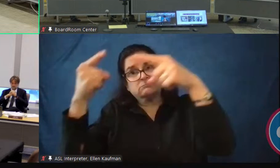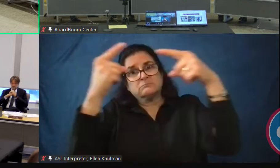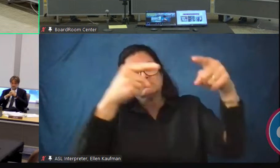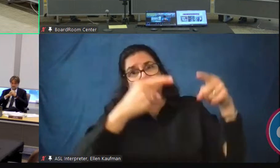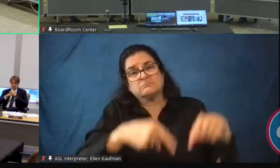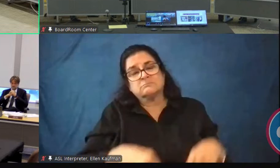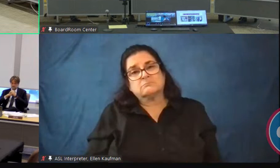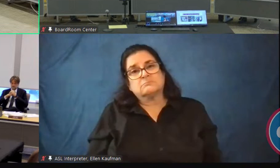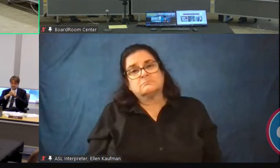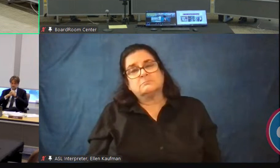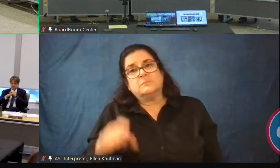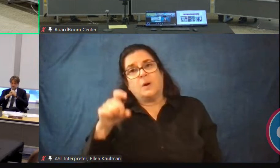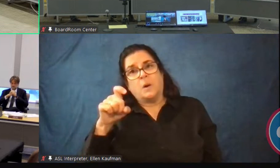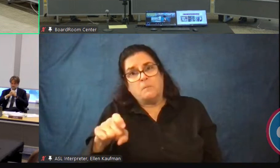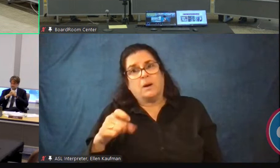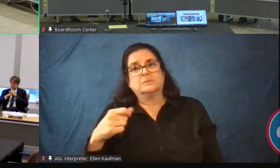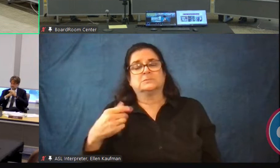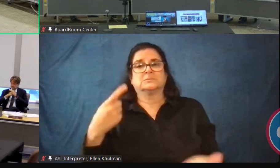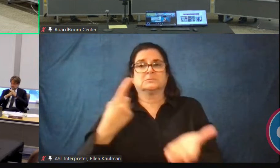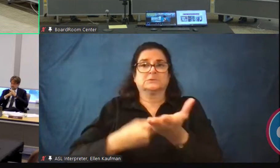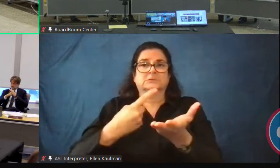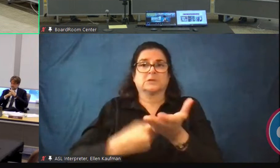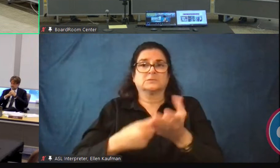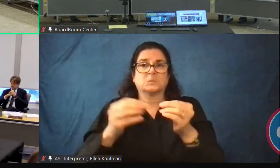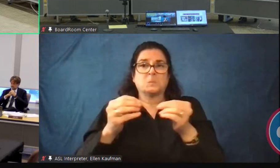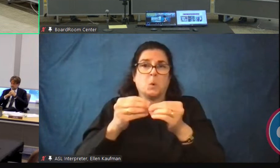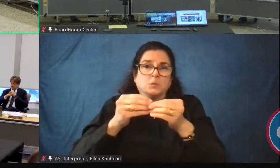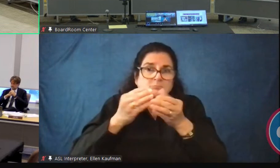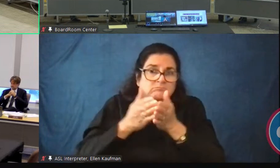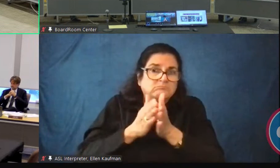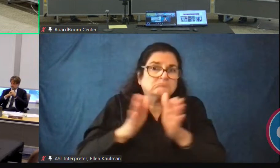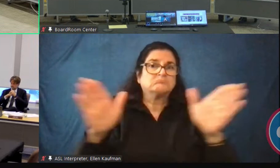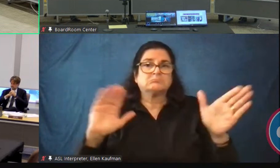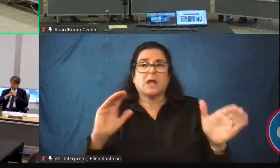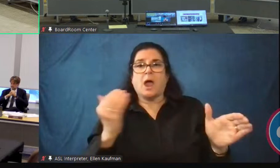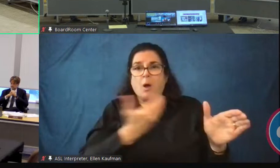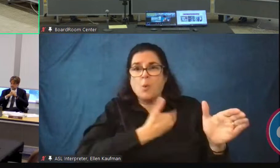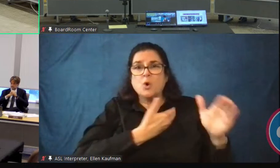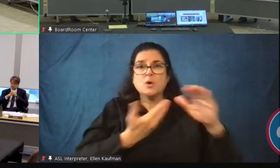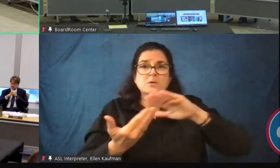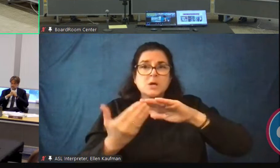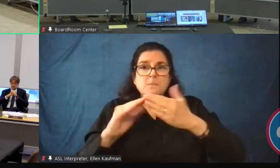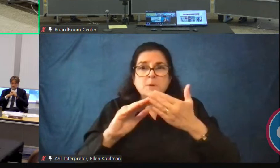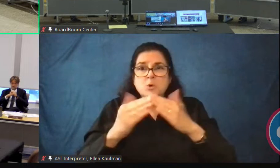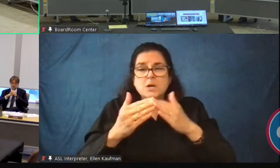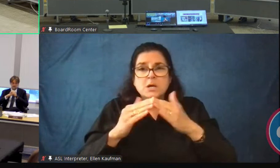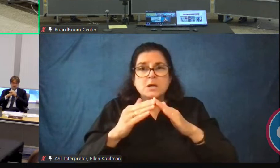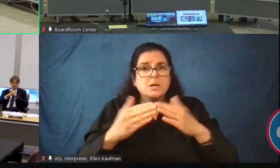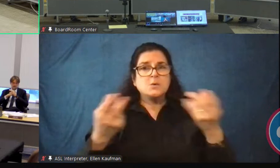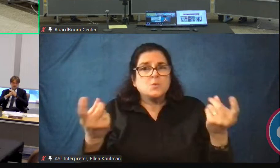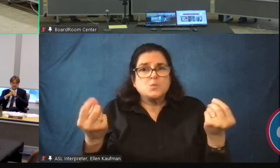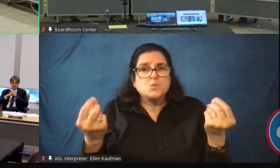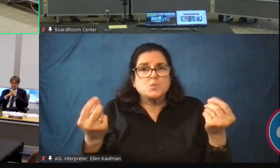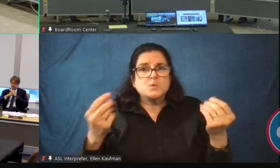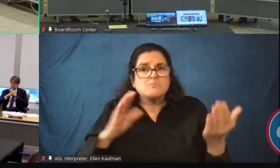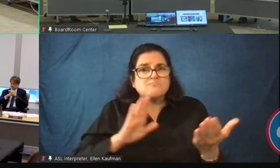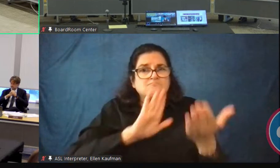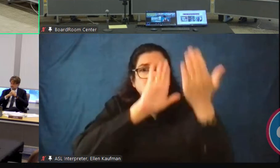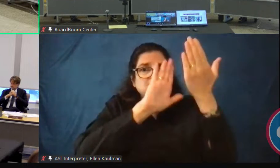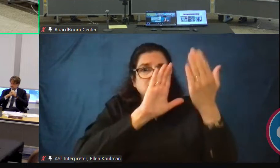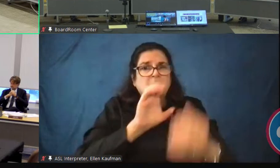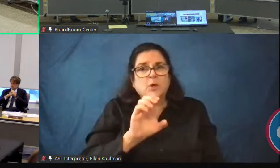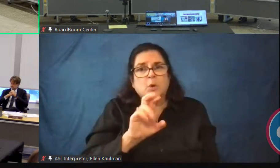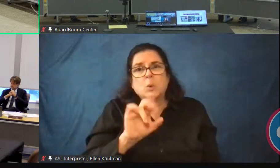broader conversation about what we are doing as a community to address issues related to crime,